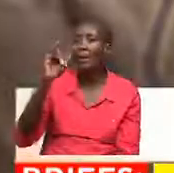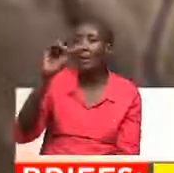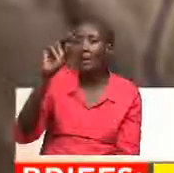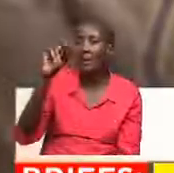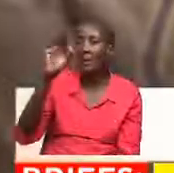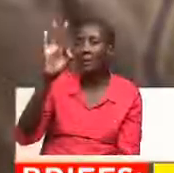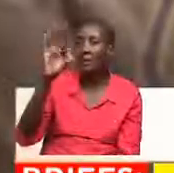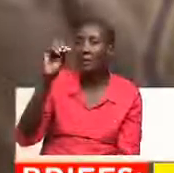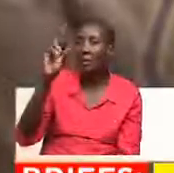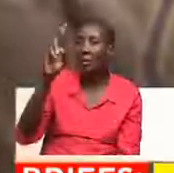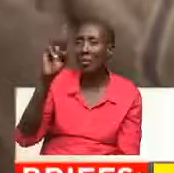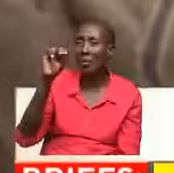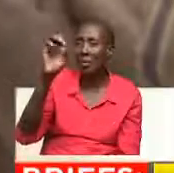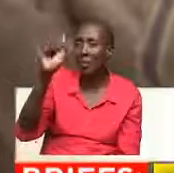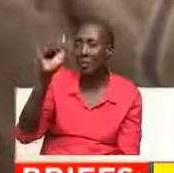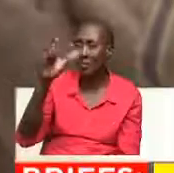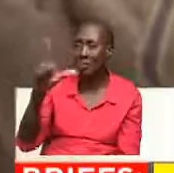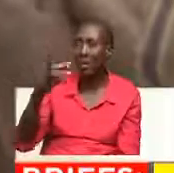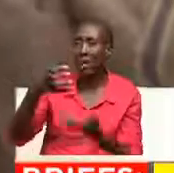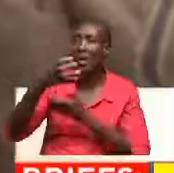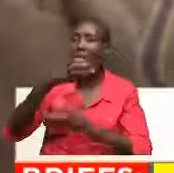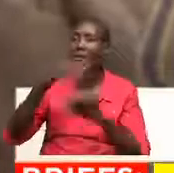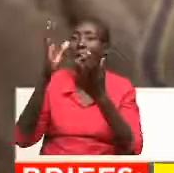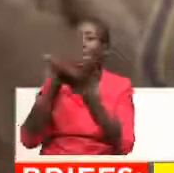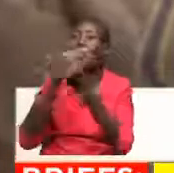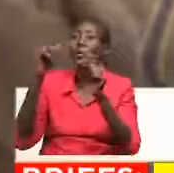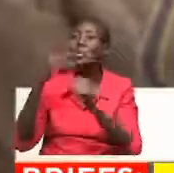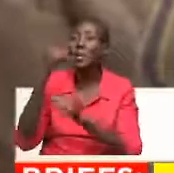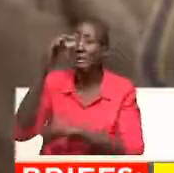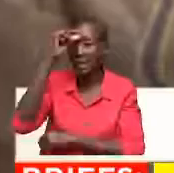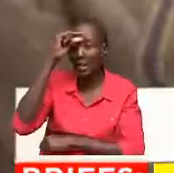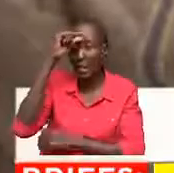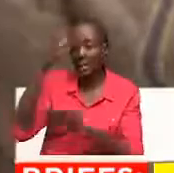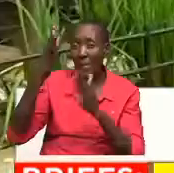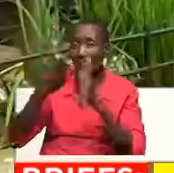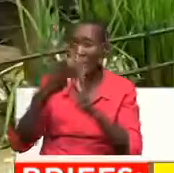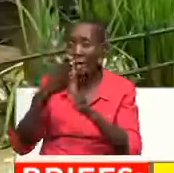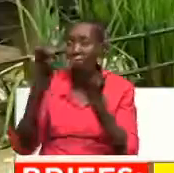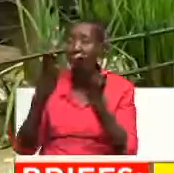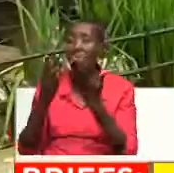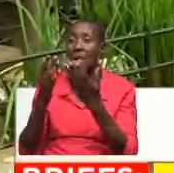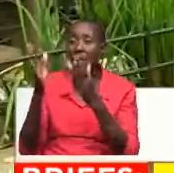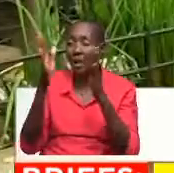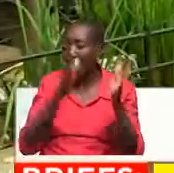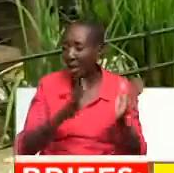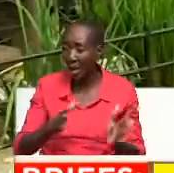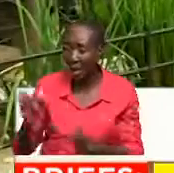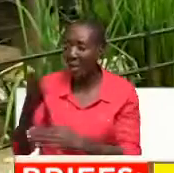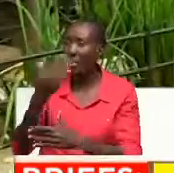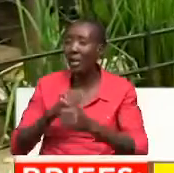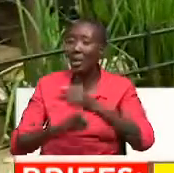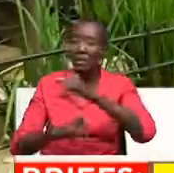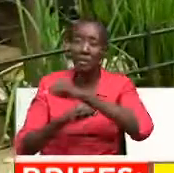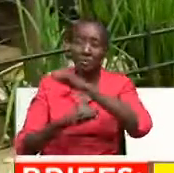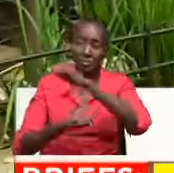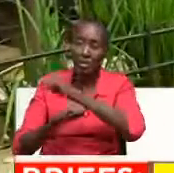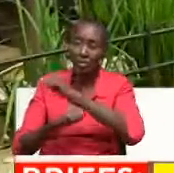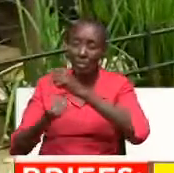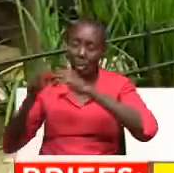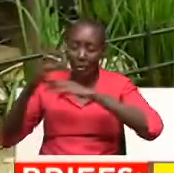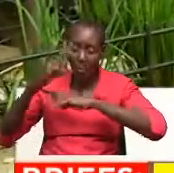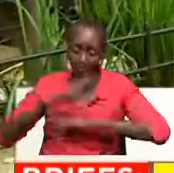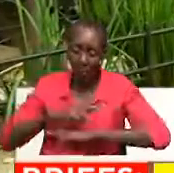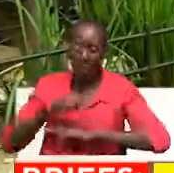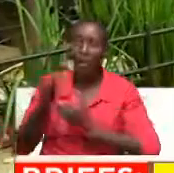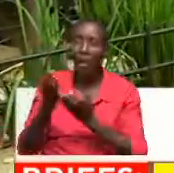President Cyril Ramaphosa has said the government is urgently developing additional measures to provide relief for informal businesses. But he has